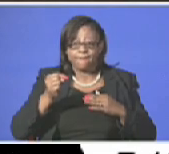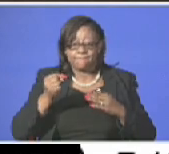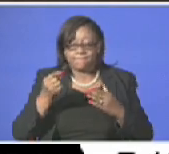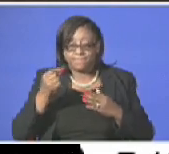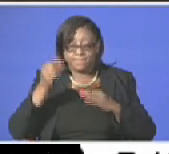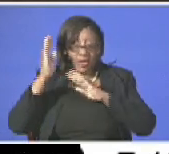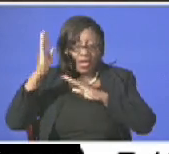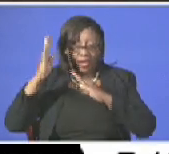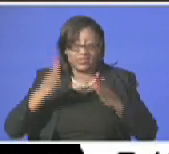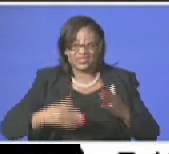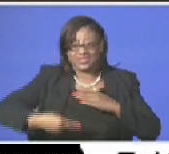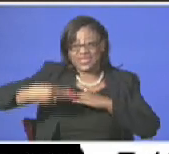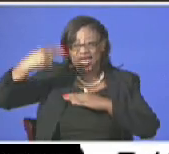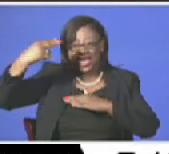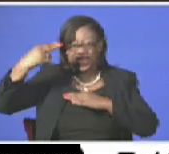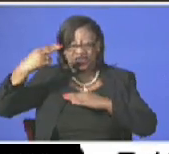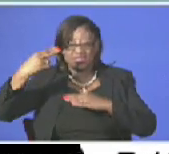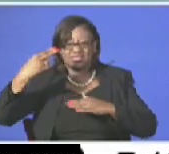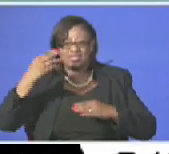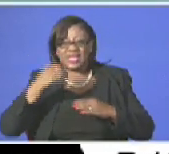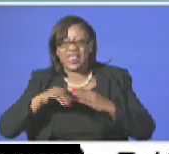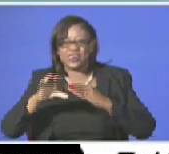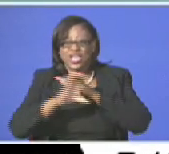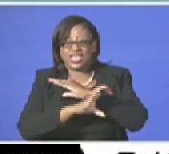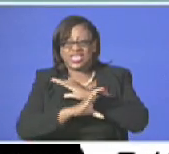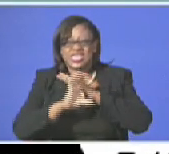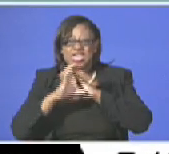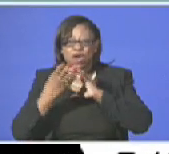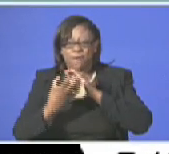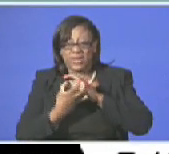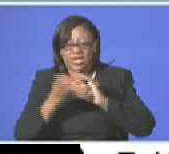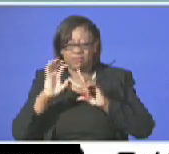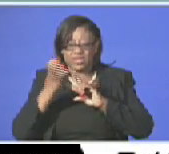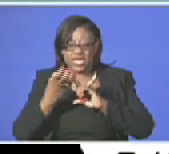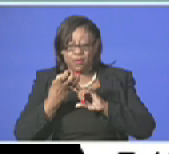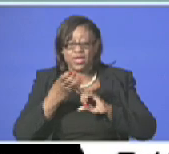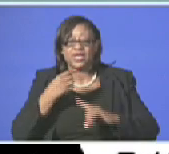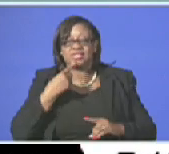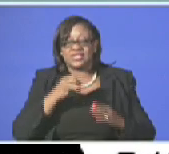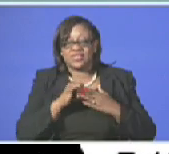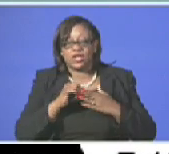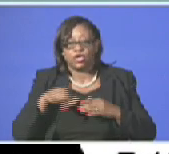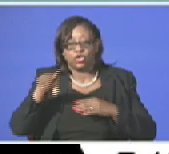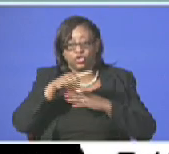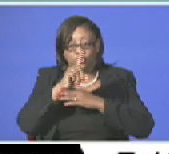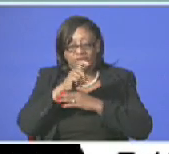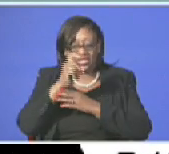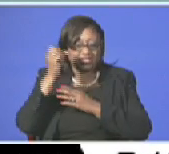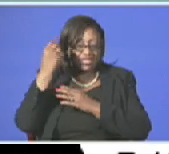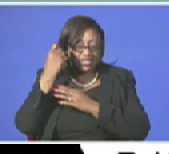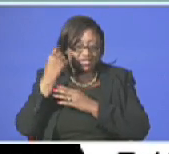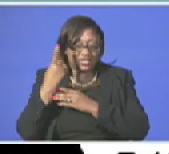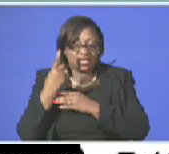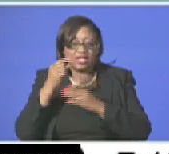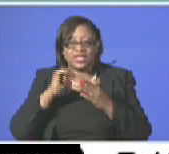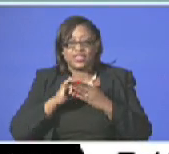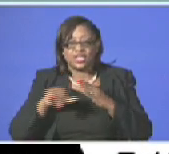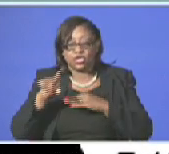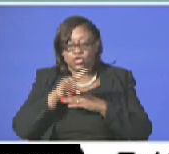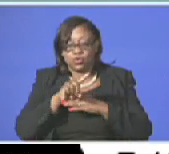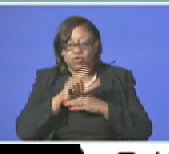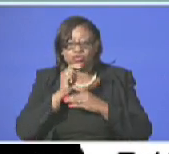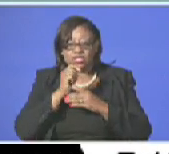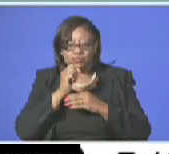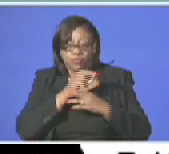sexual offenses per capita in the Caribbean. You must evolve with the understanding that you are accountable to the members of the